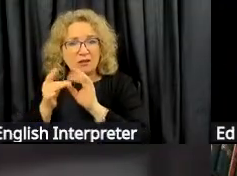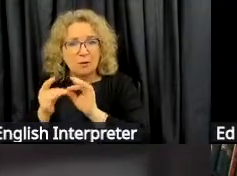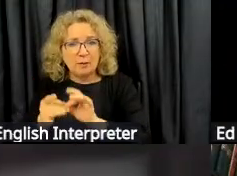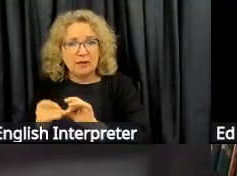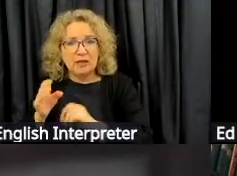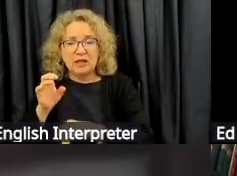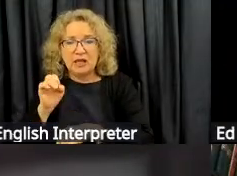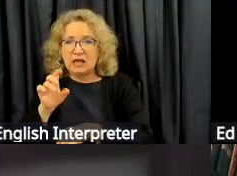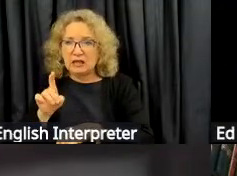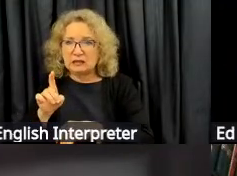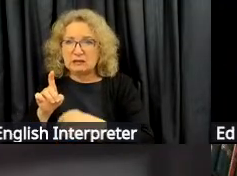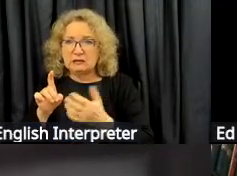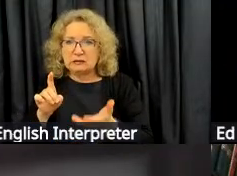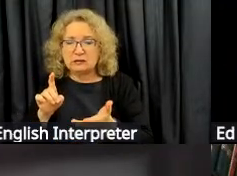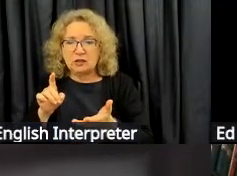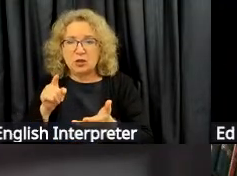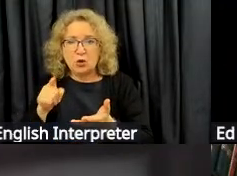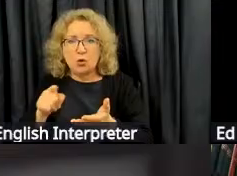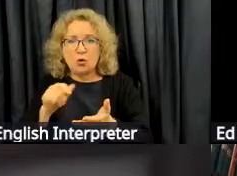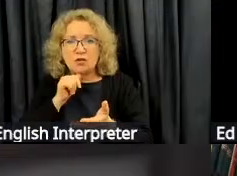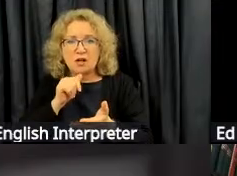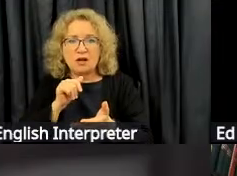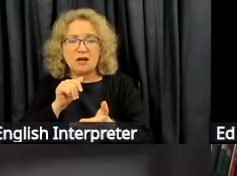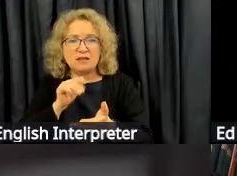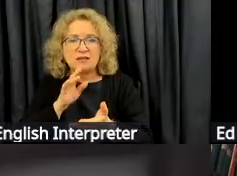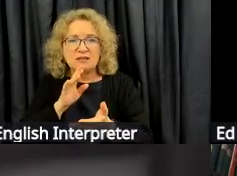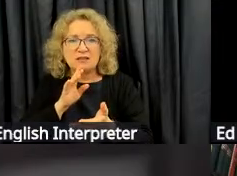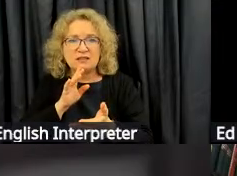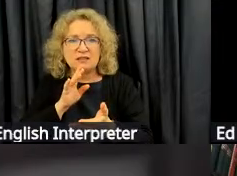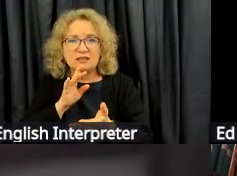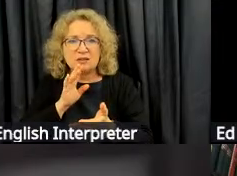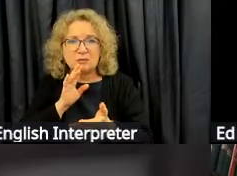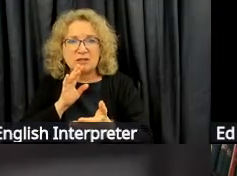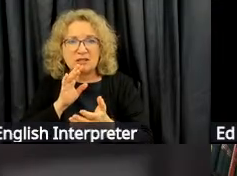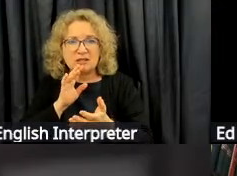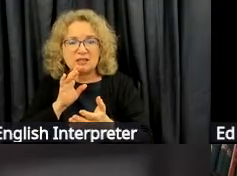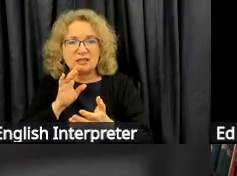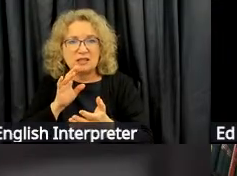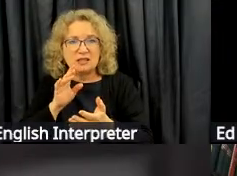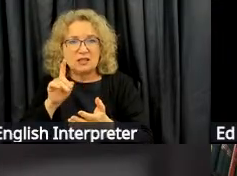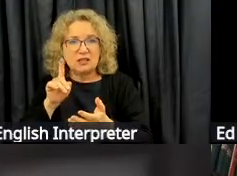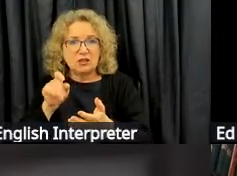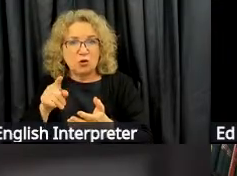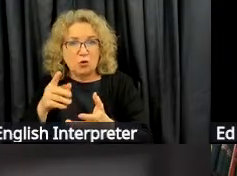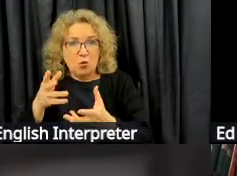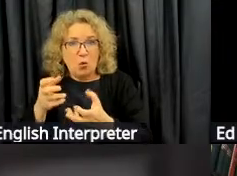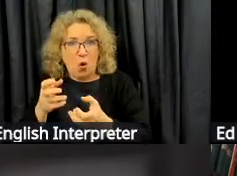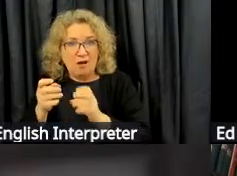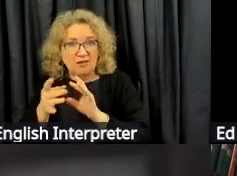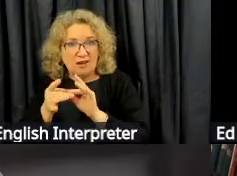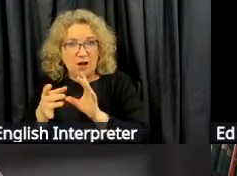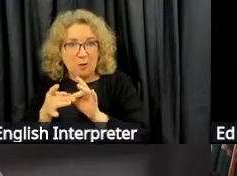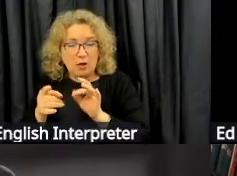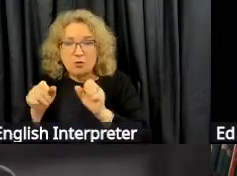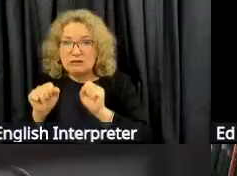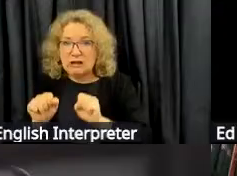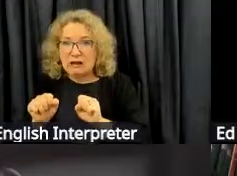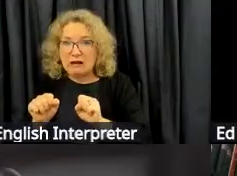don't know, you didn't speak notably. Do you wish to comment? And you're welcome to, but you don't have to.